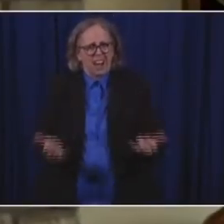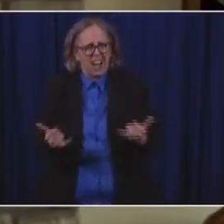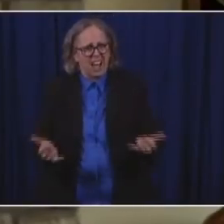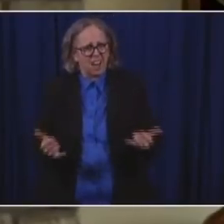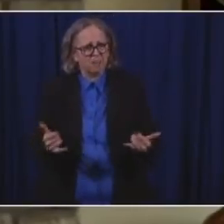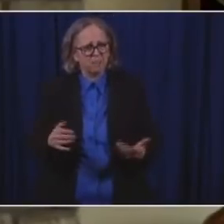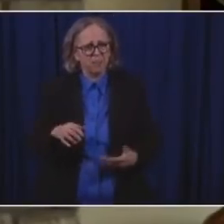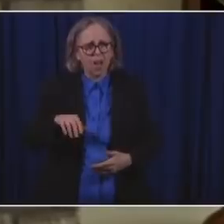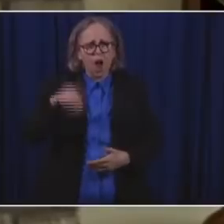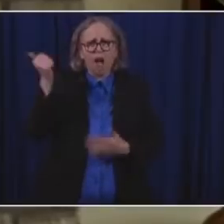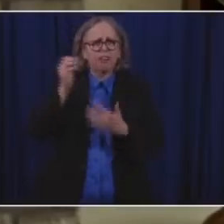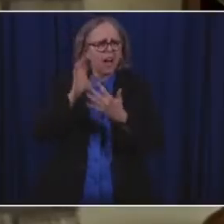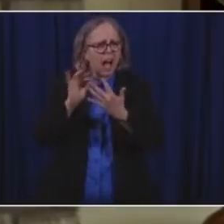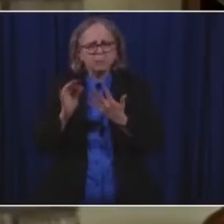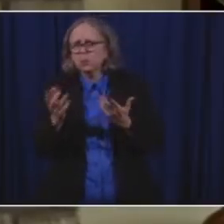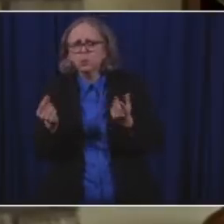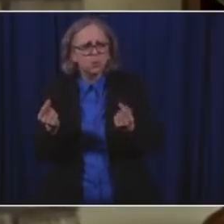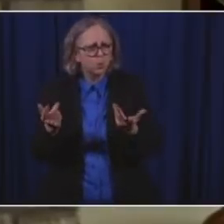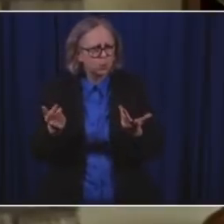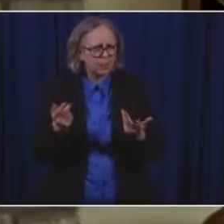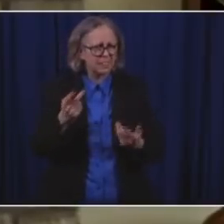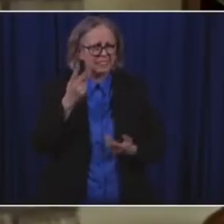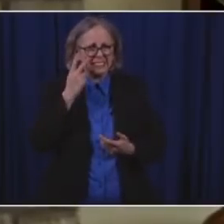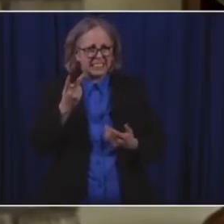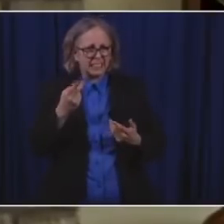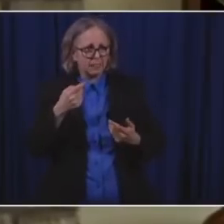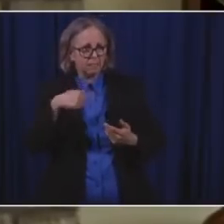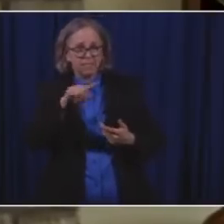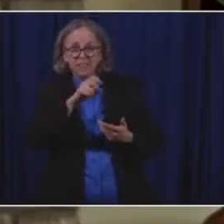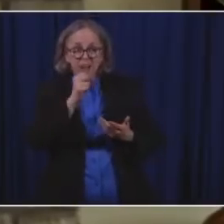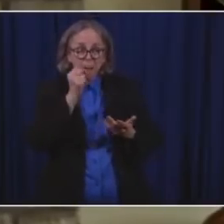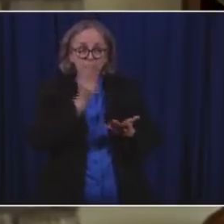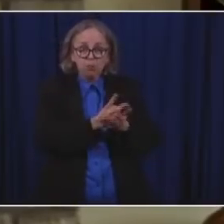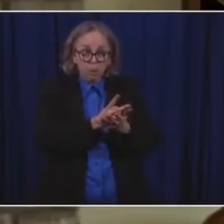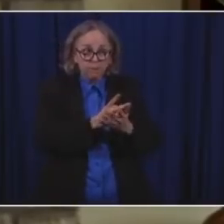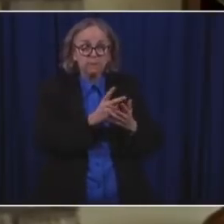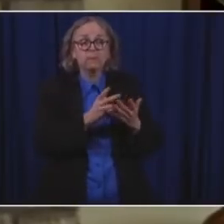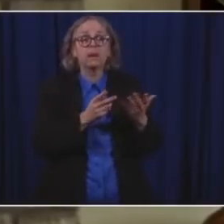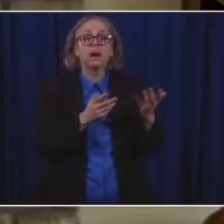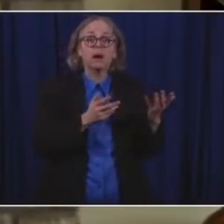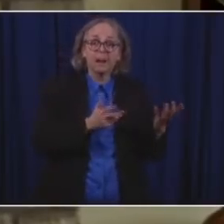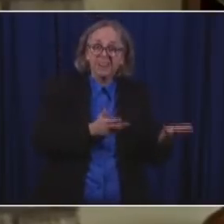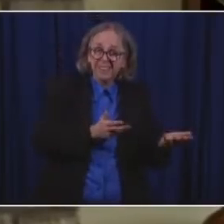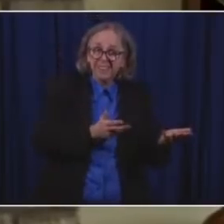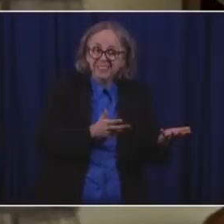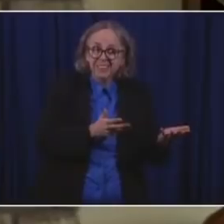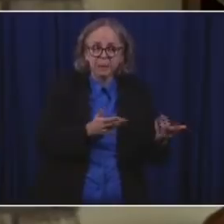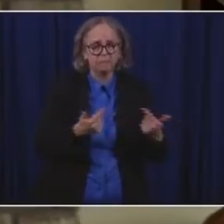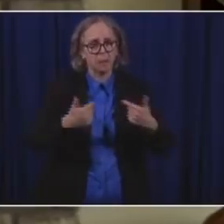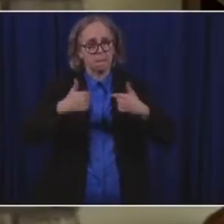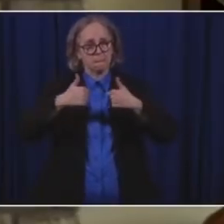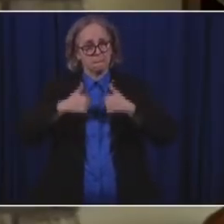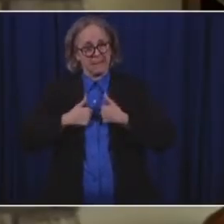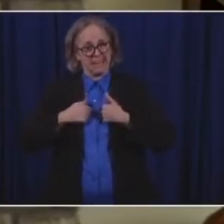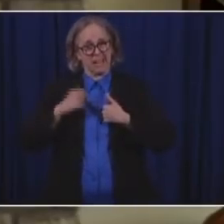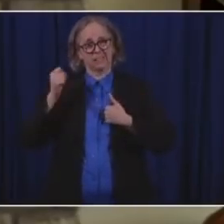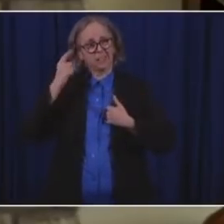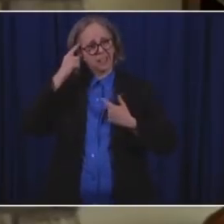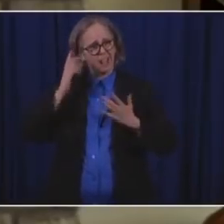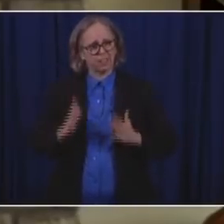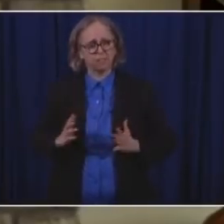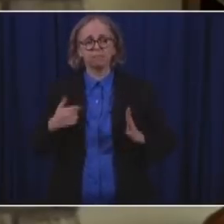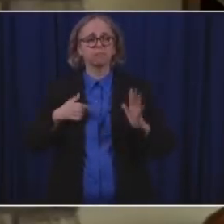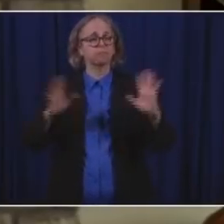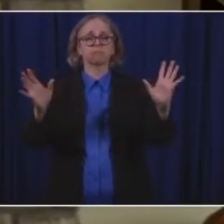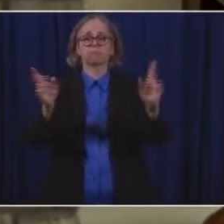how fast they come online, how many come online. What I can do as governor is simply say, we're going to get this out just